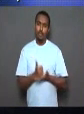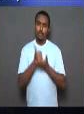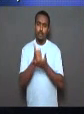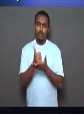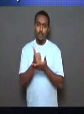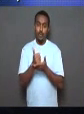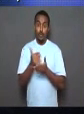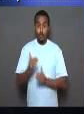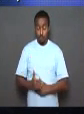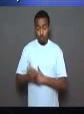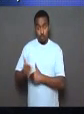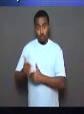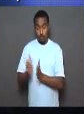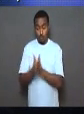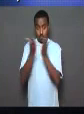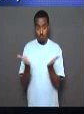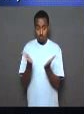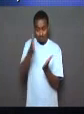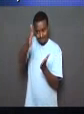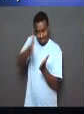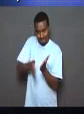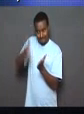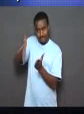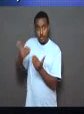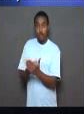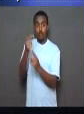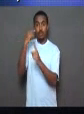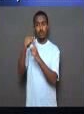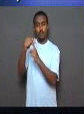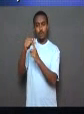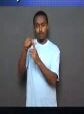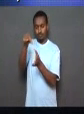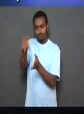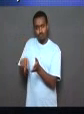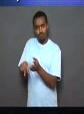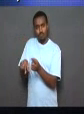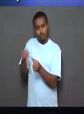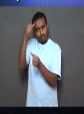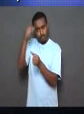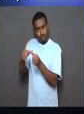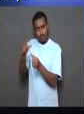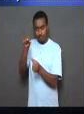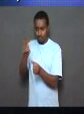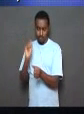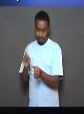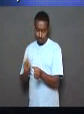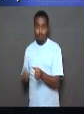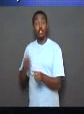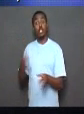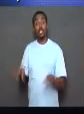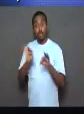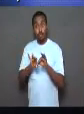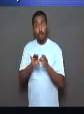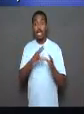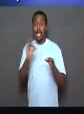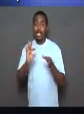to set aside space in your notebook to write down any new words that you learn